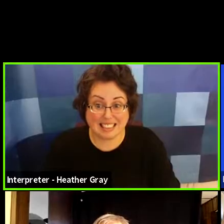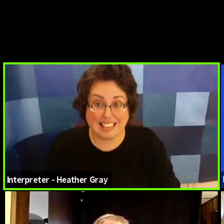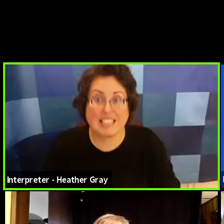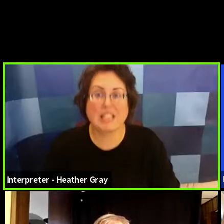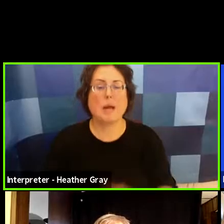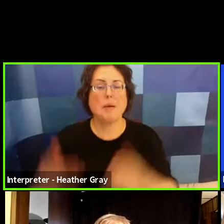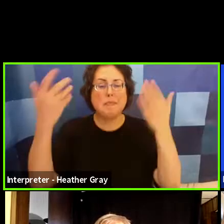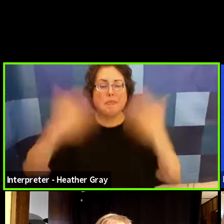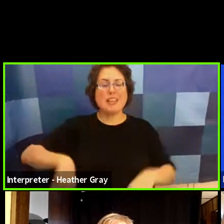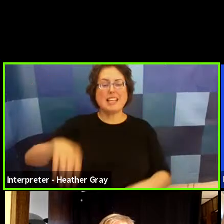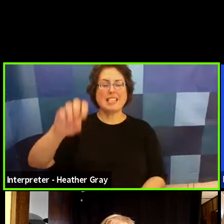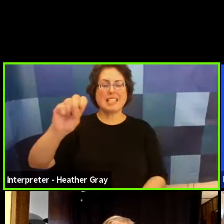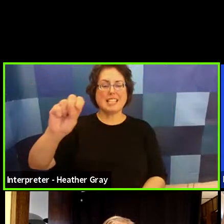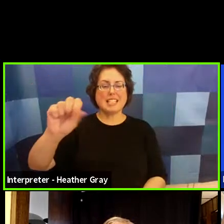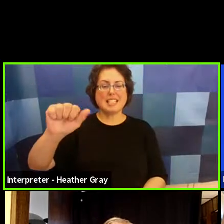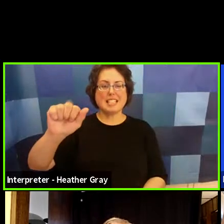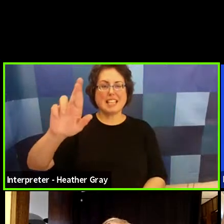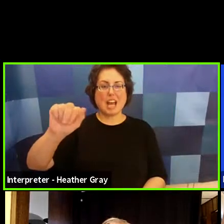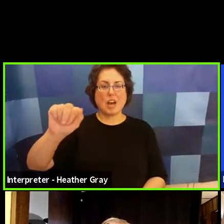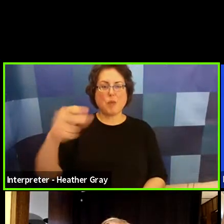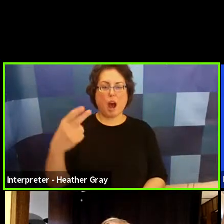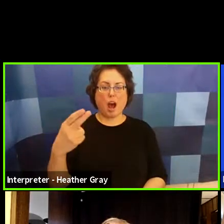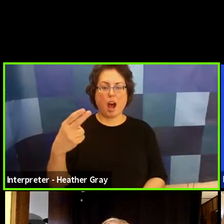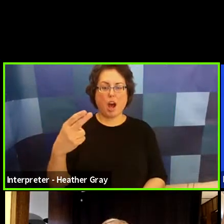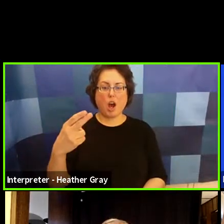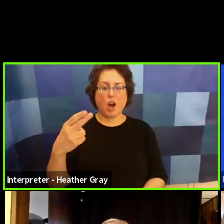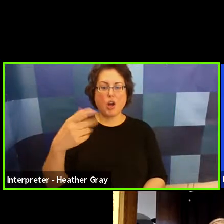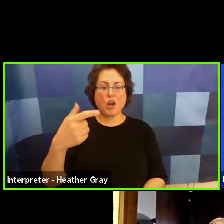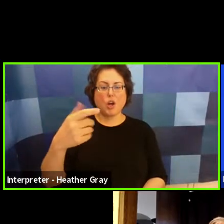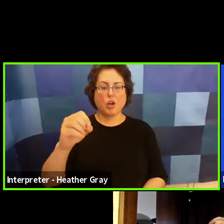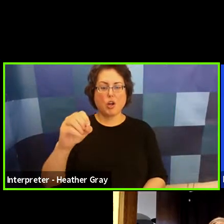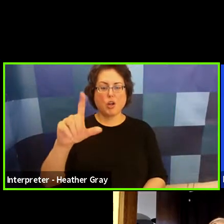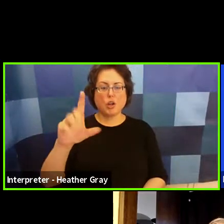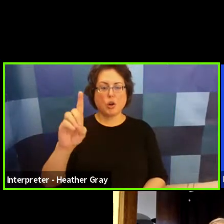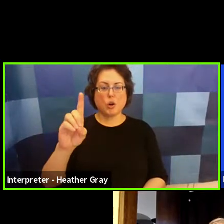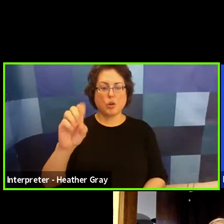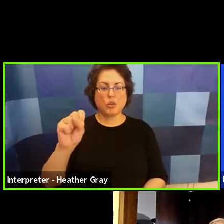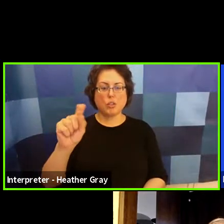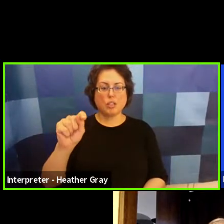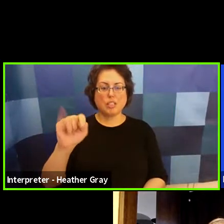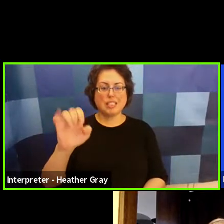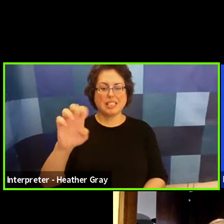Sarah Goldstein, task force member. Speech on demand.